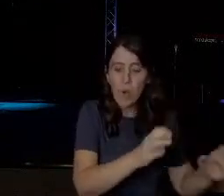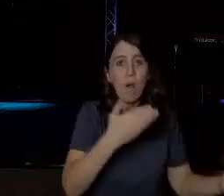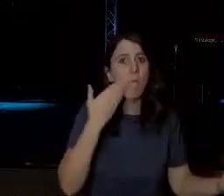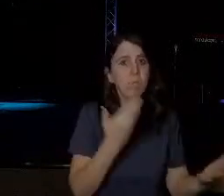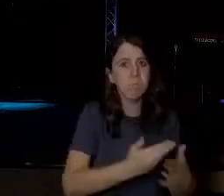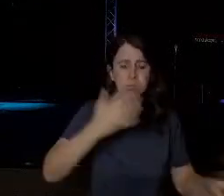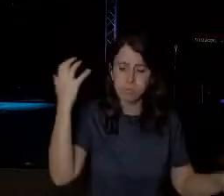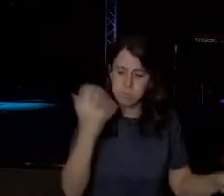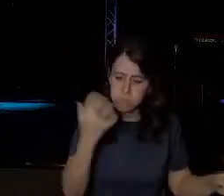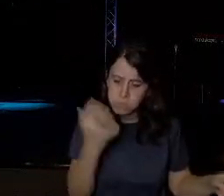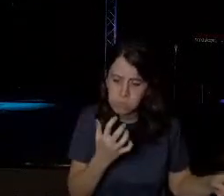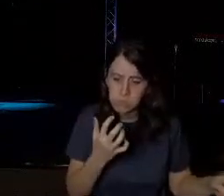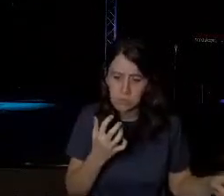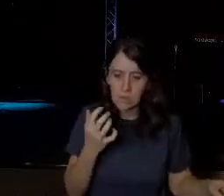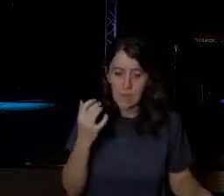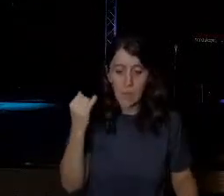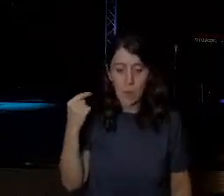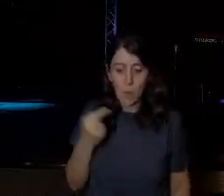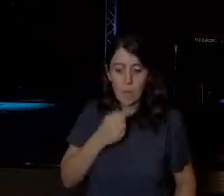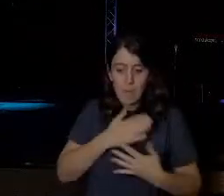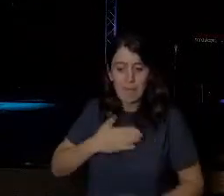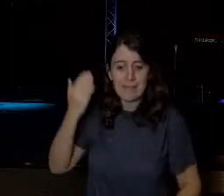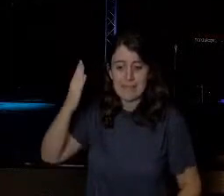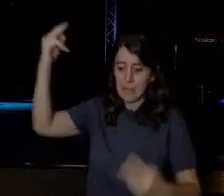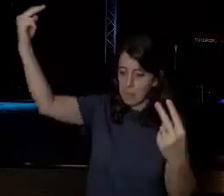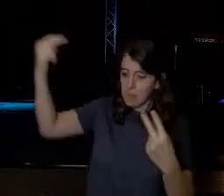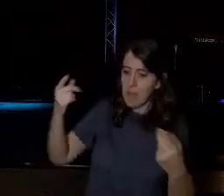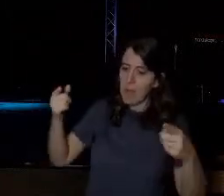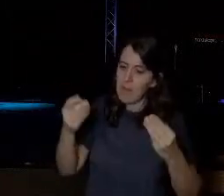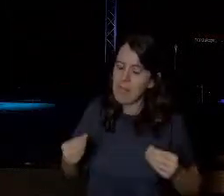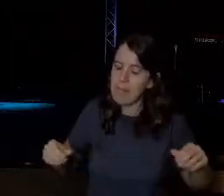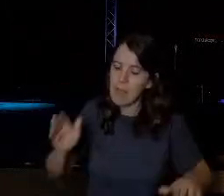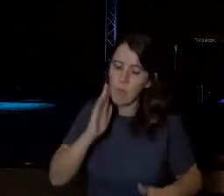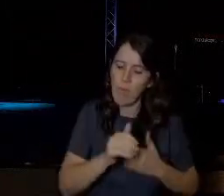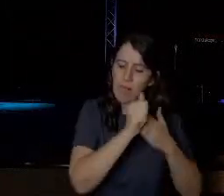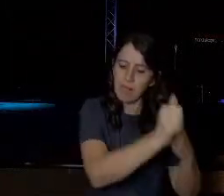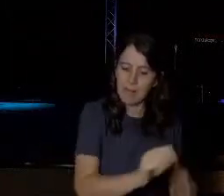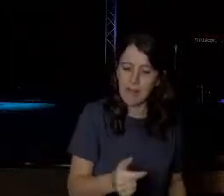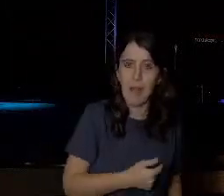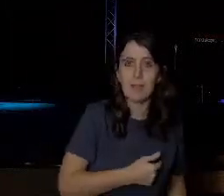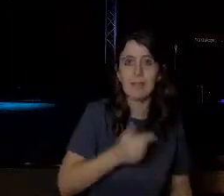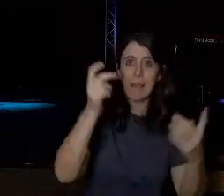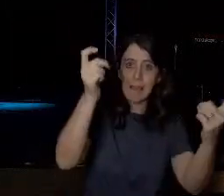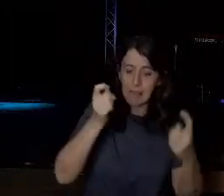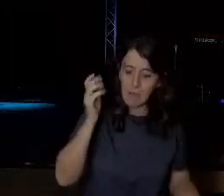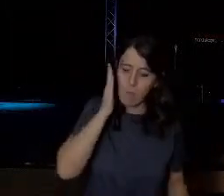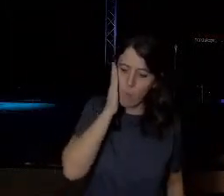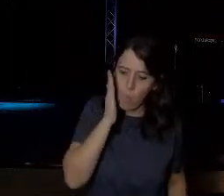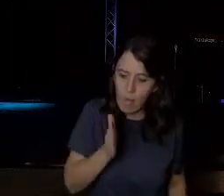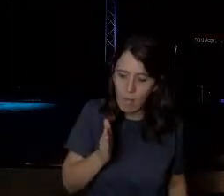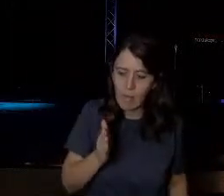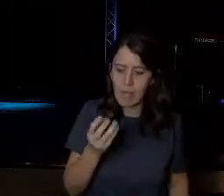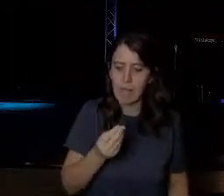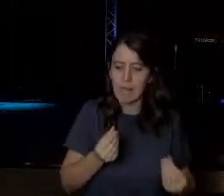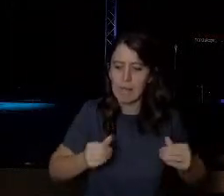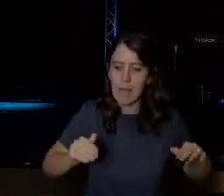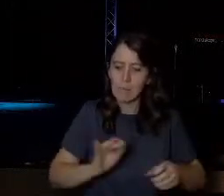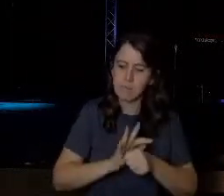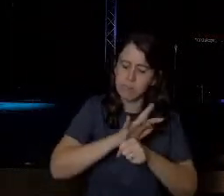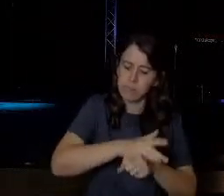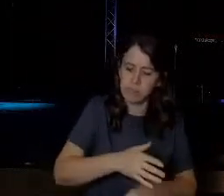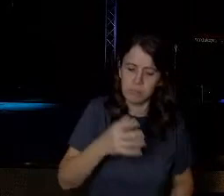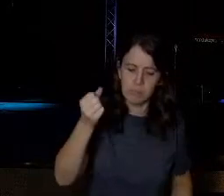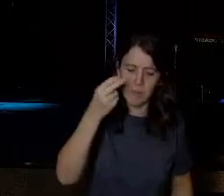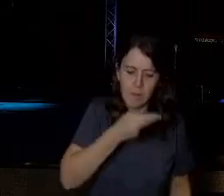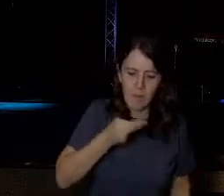with us, he will lead us into that land, a land flowing with milk and honey, and will give it to us. Only do not rebel against the Lord, and do